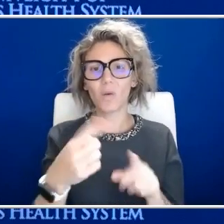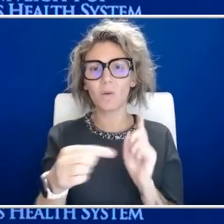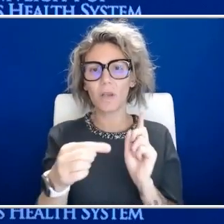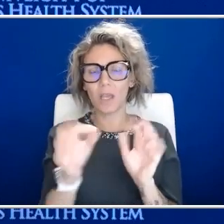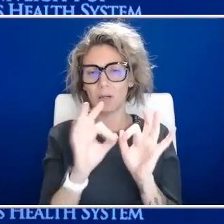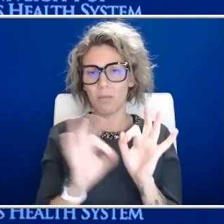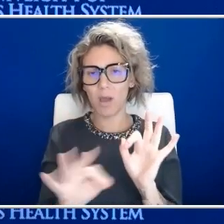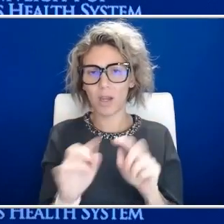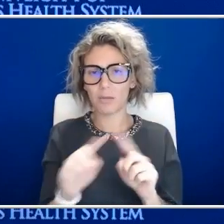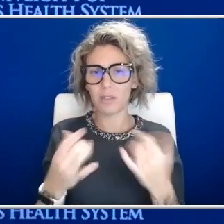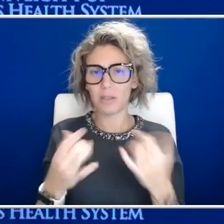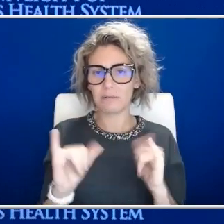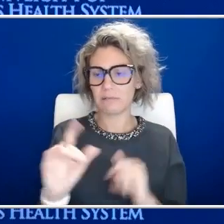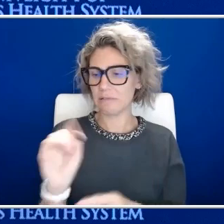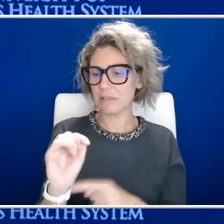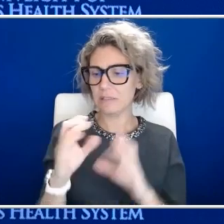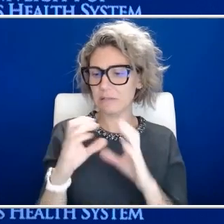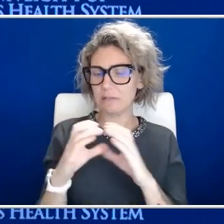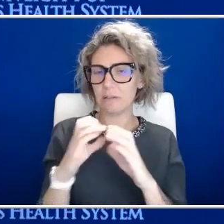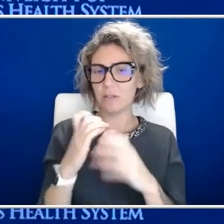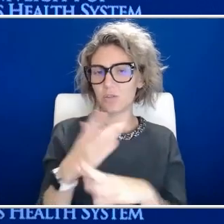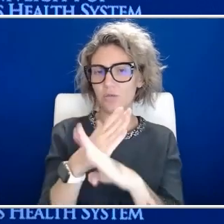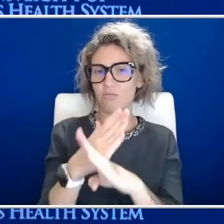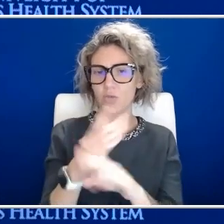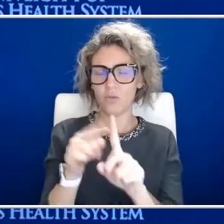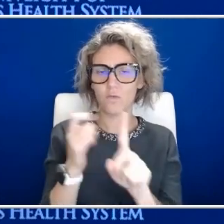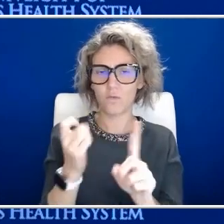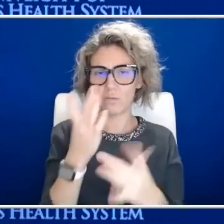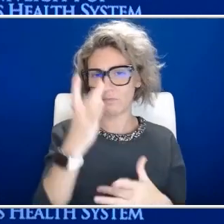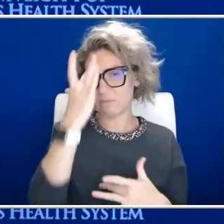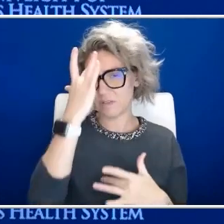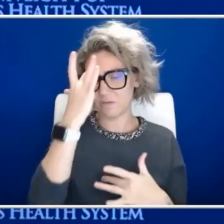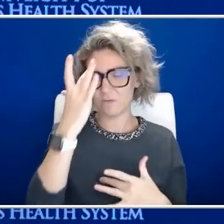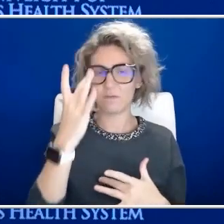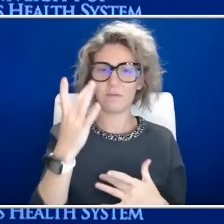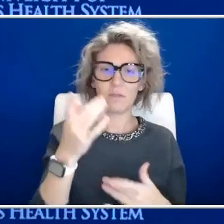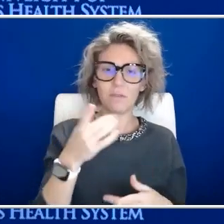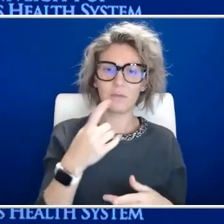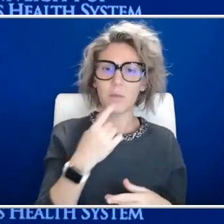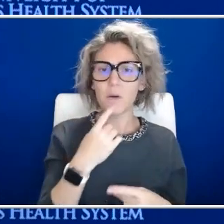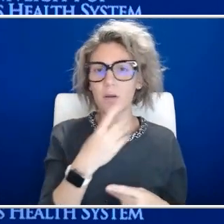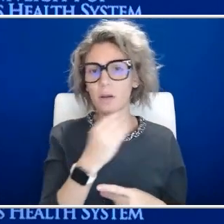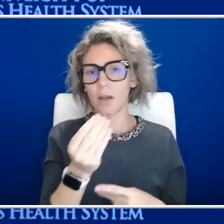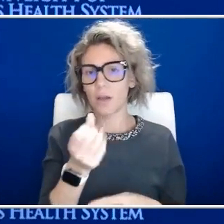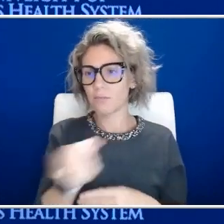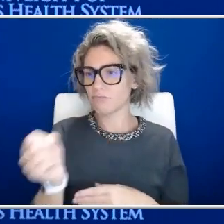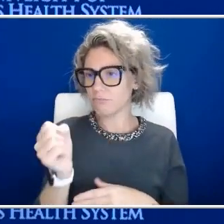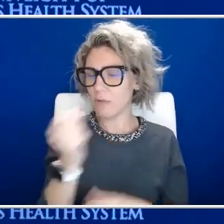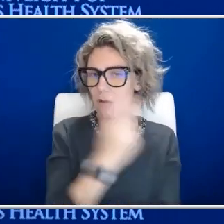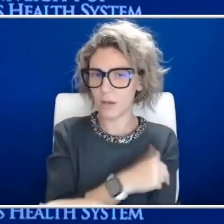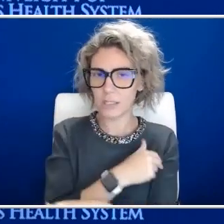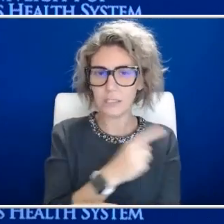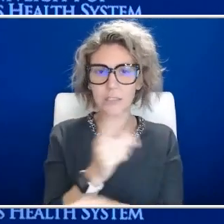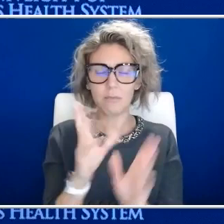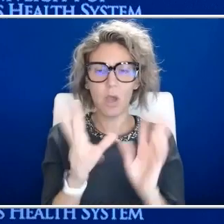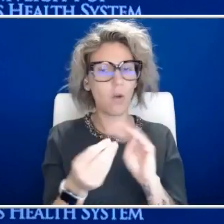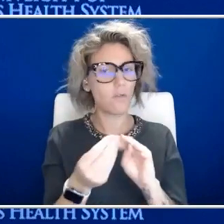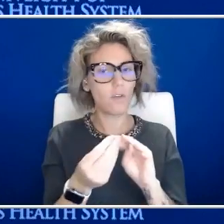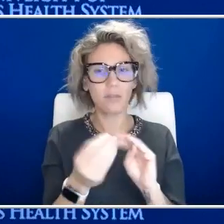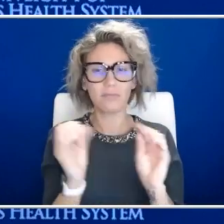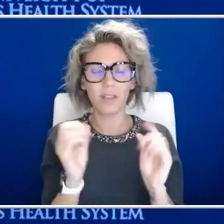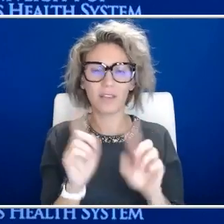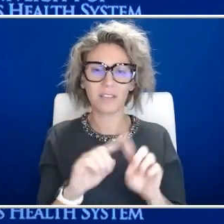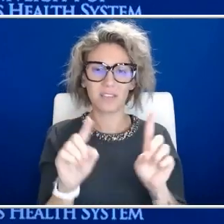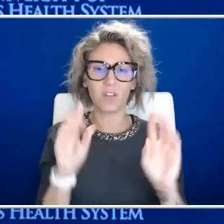provide protection against hospitalization and severe disease. And overall, there does not seem to be anything fundamentally different with this variant compared